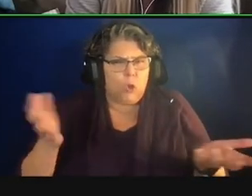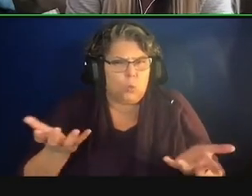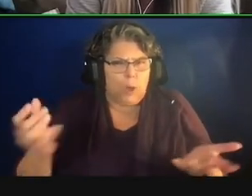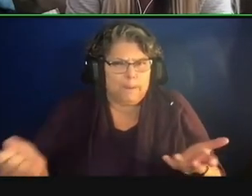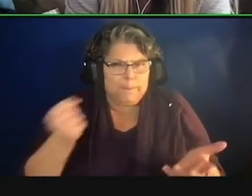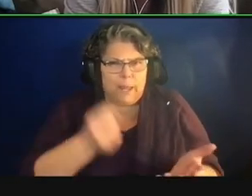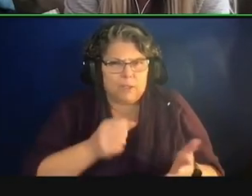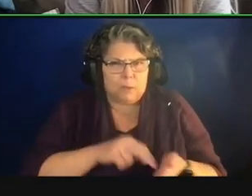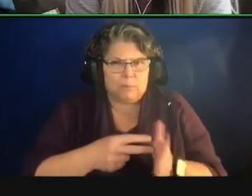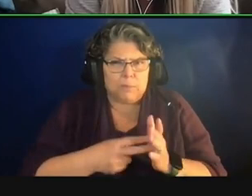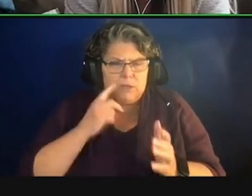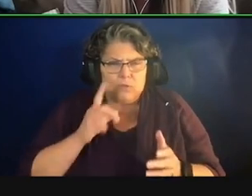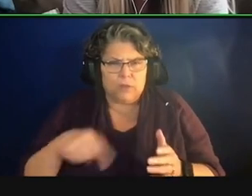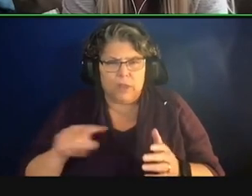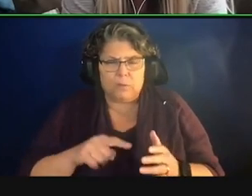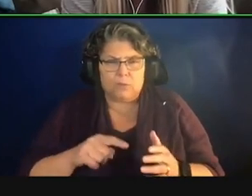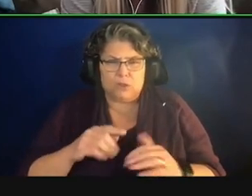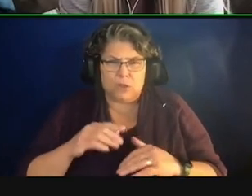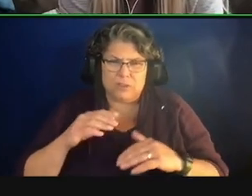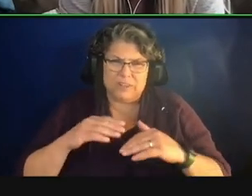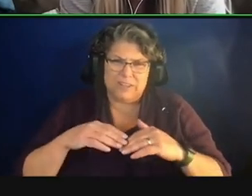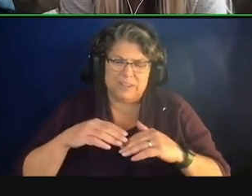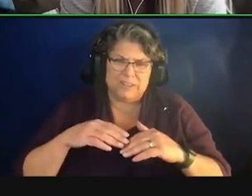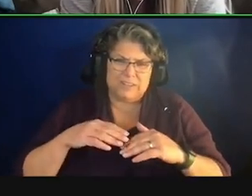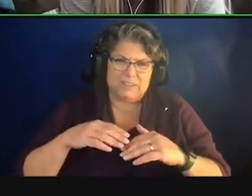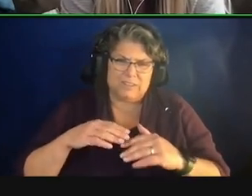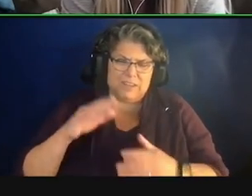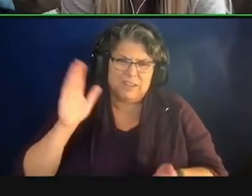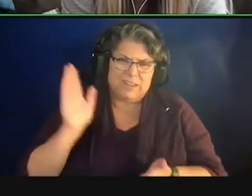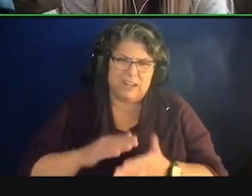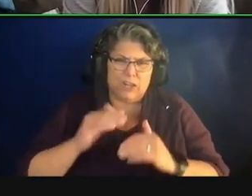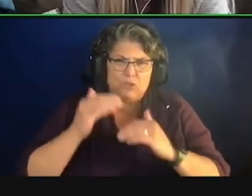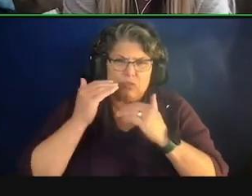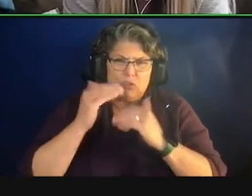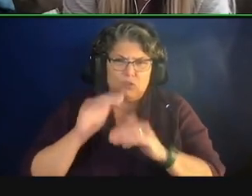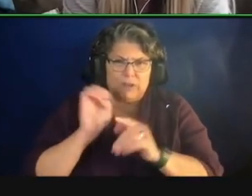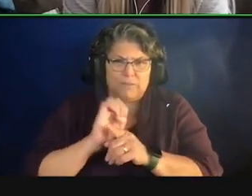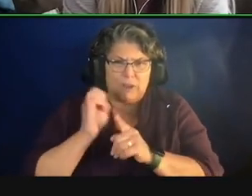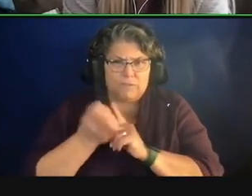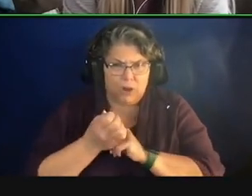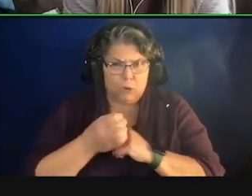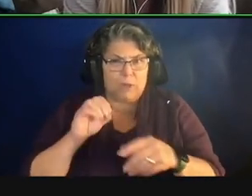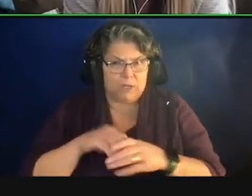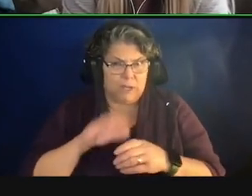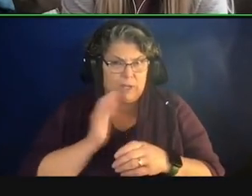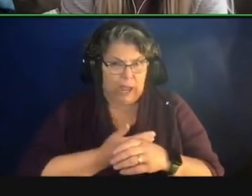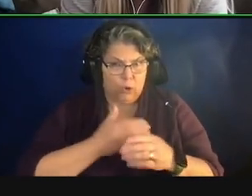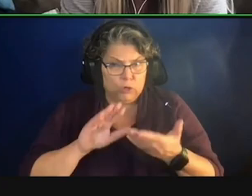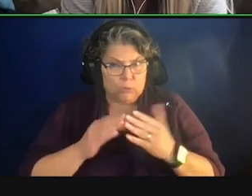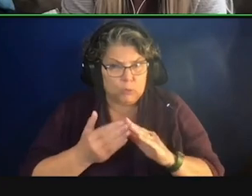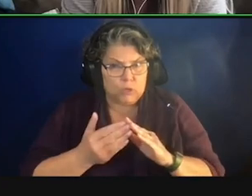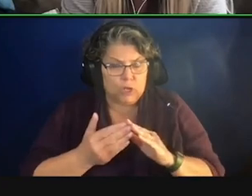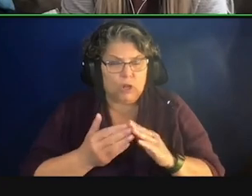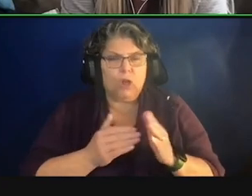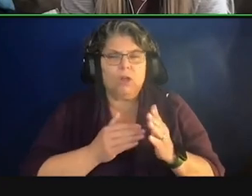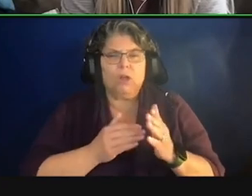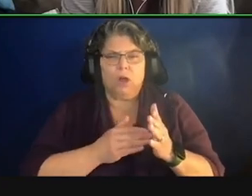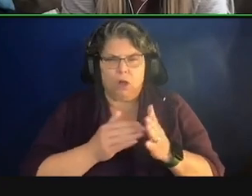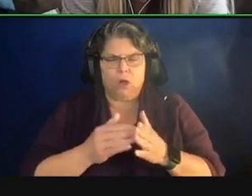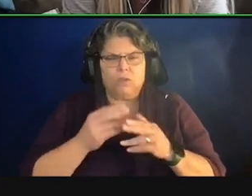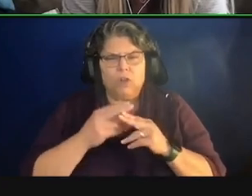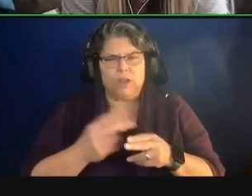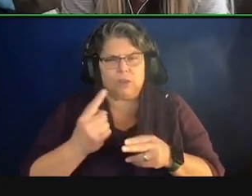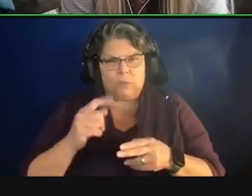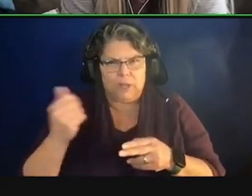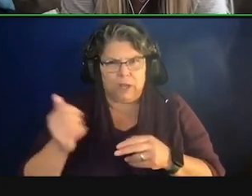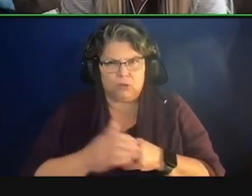So the least restrictive environment in our community, we often refer to as by a different acronym. We